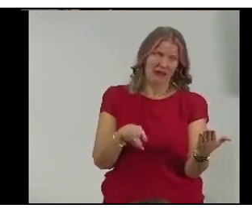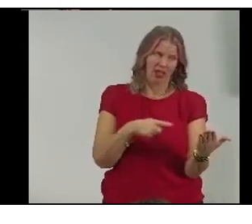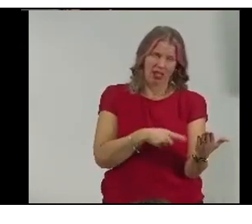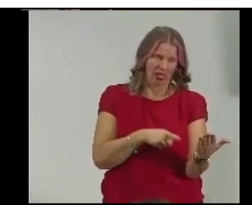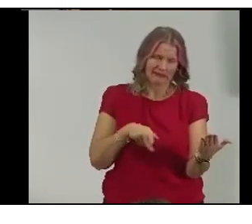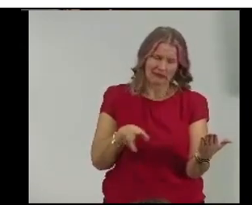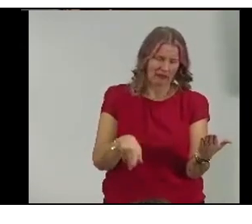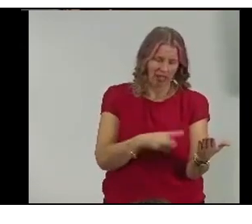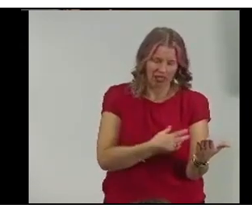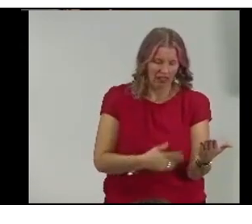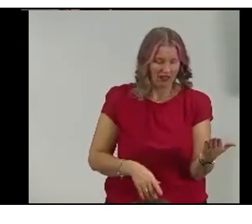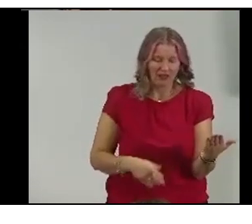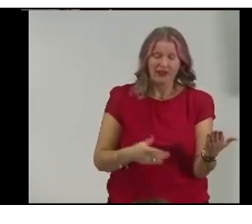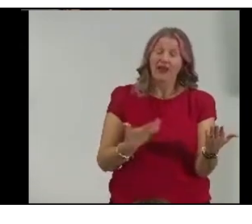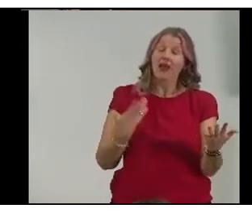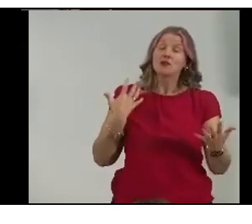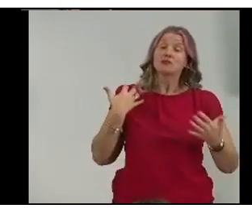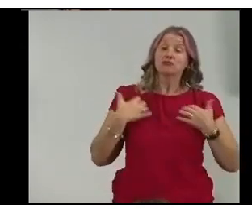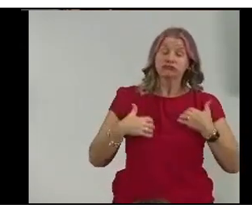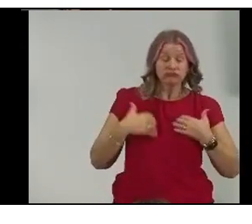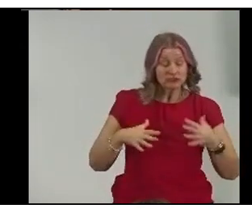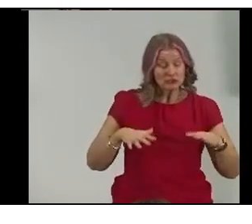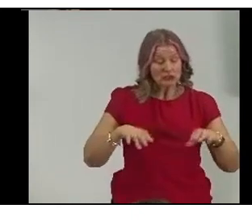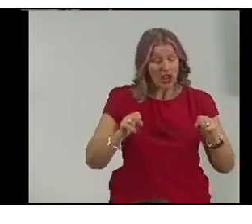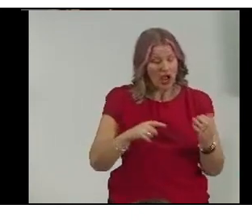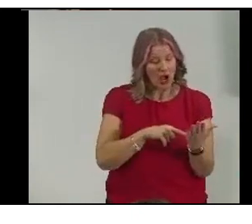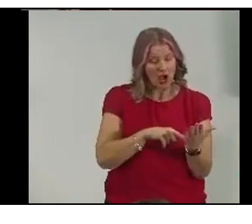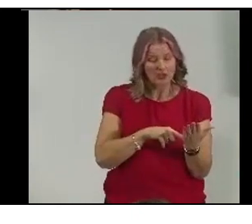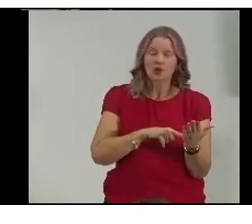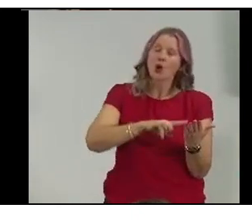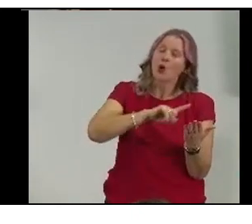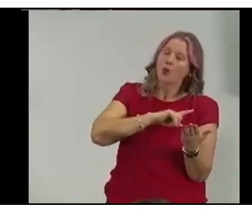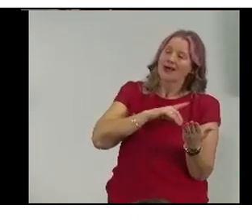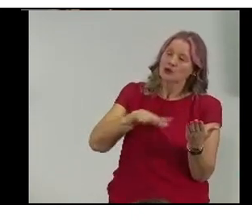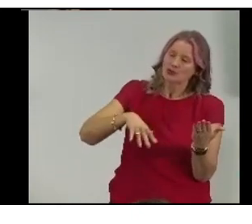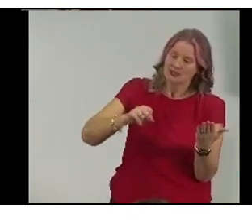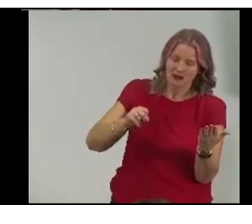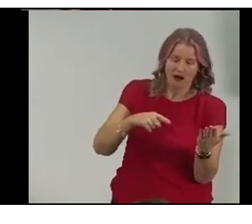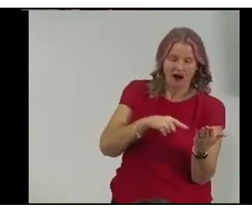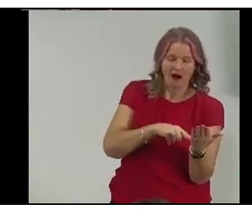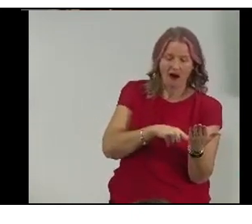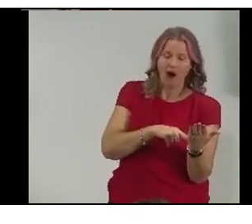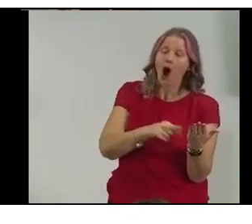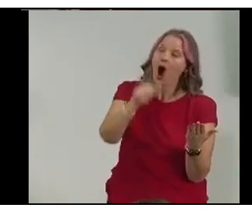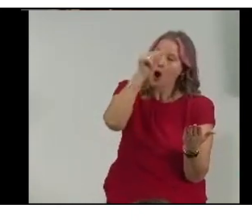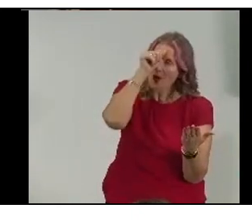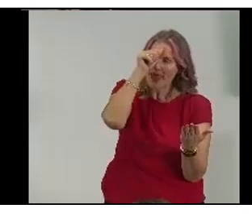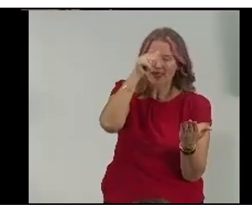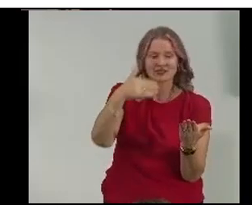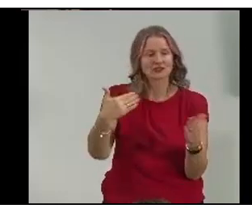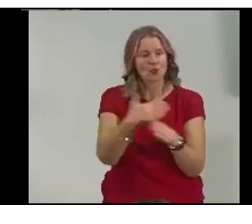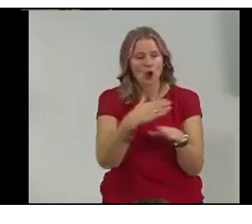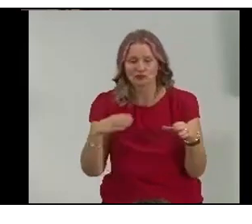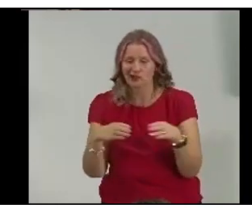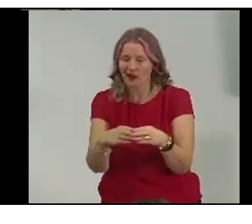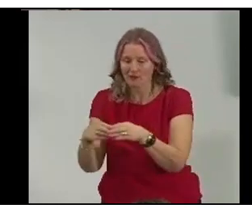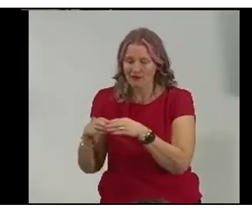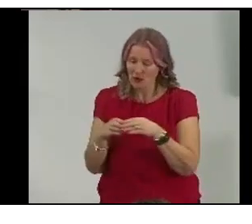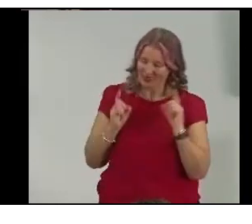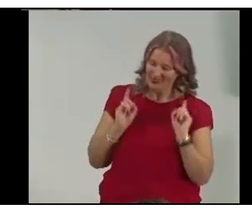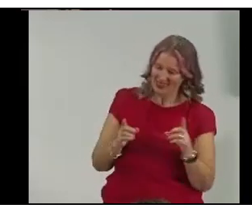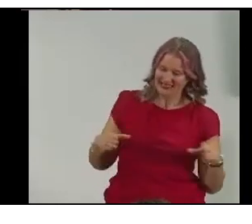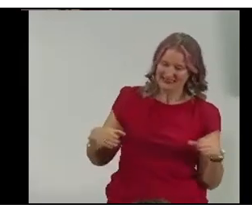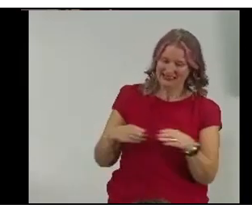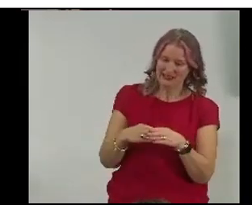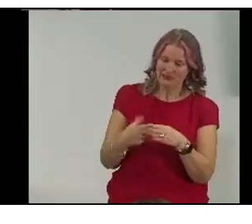was an interesting starting point to say, why don't we start by doing some awareness workshop with the team that is going to be involved